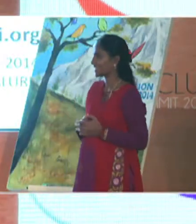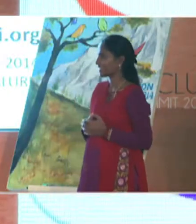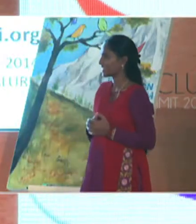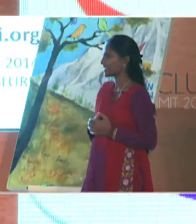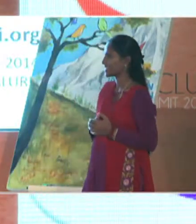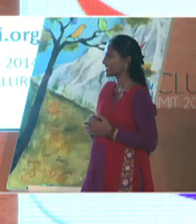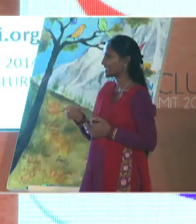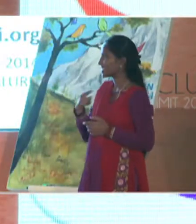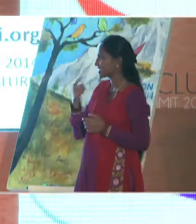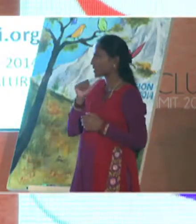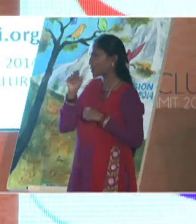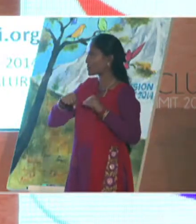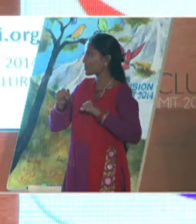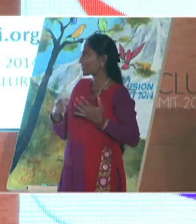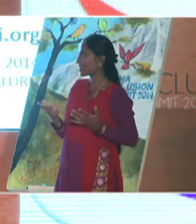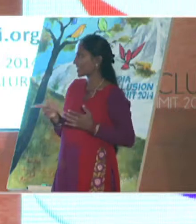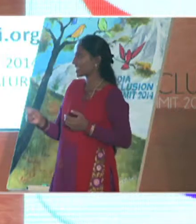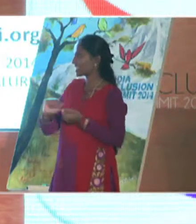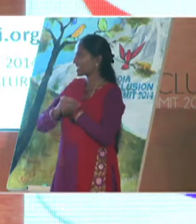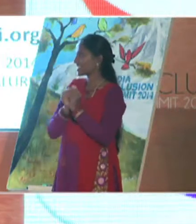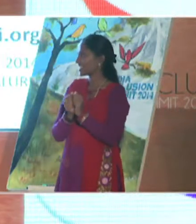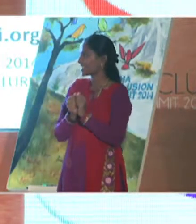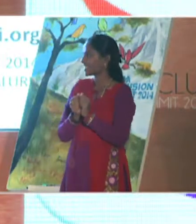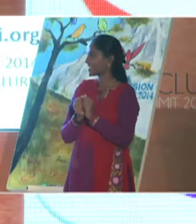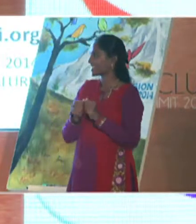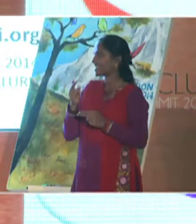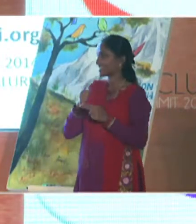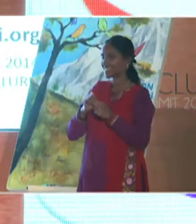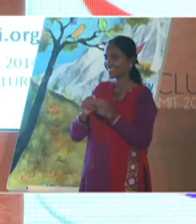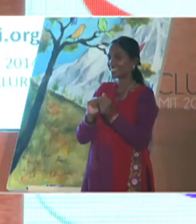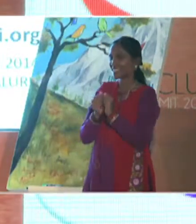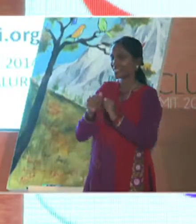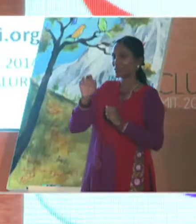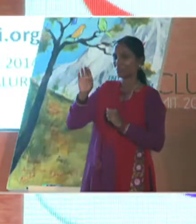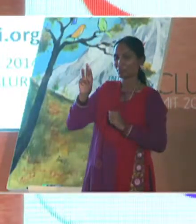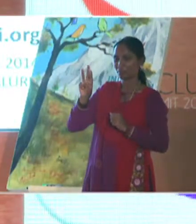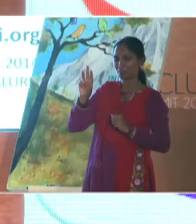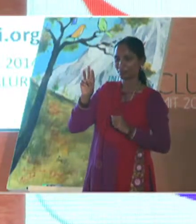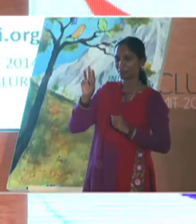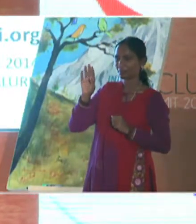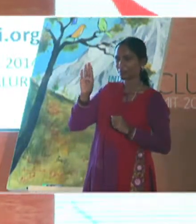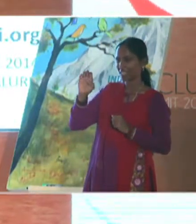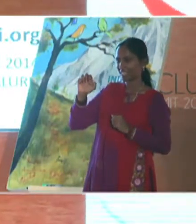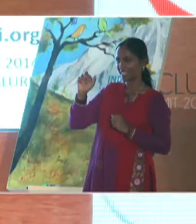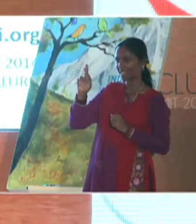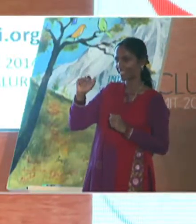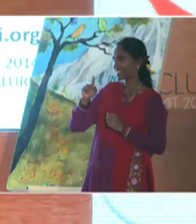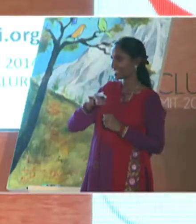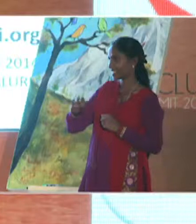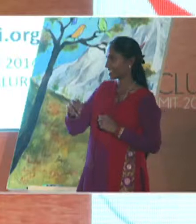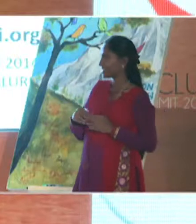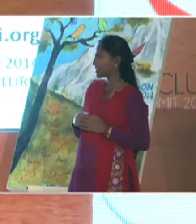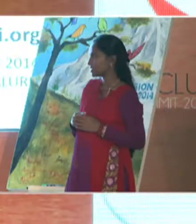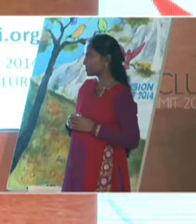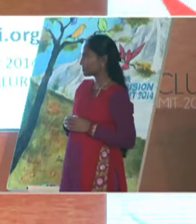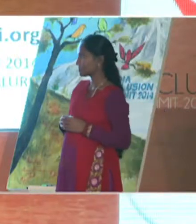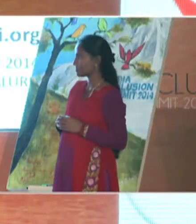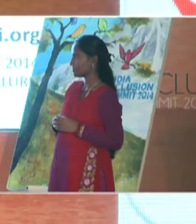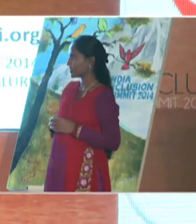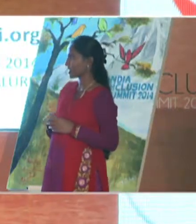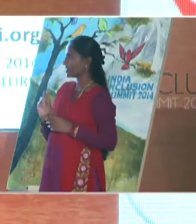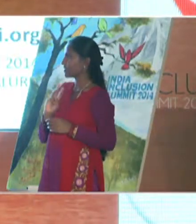not possible. That's why our project was named Braille Without Borders. These borders. 2 years later, we